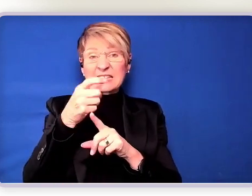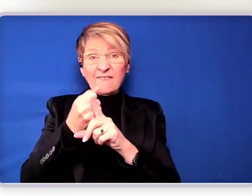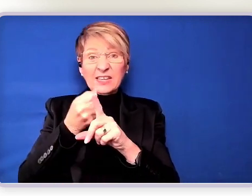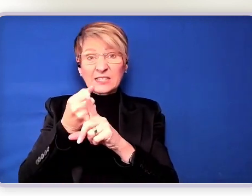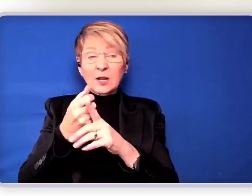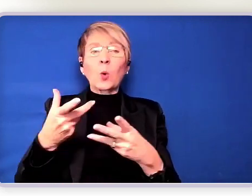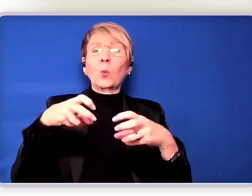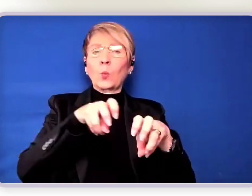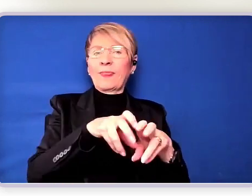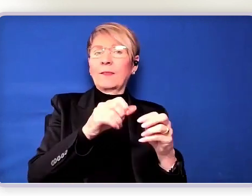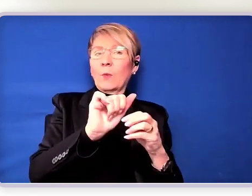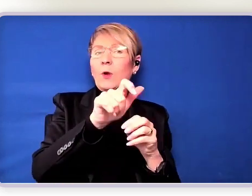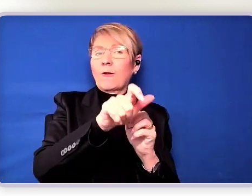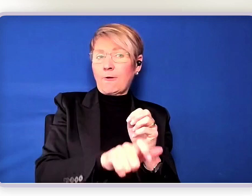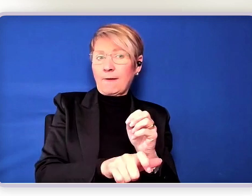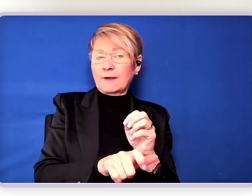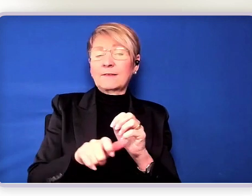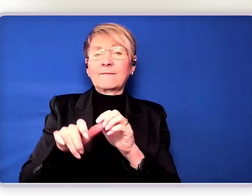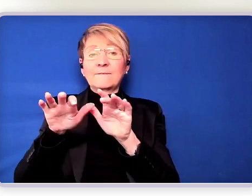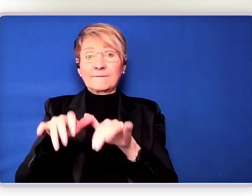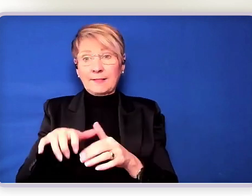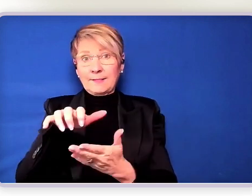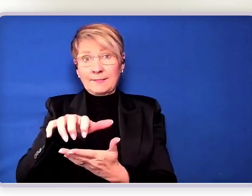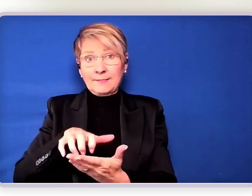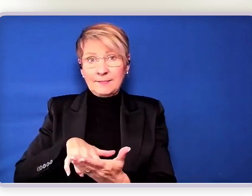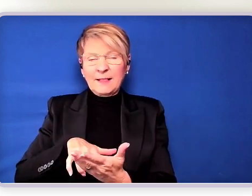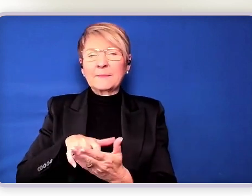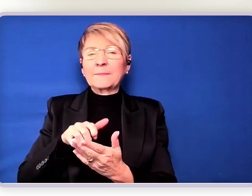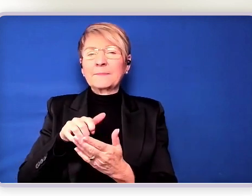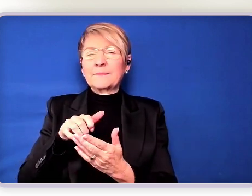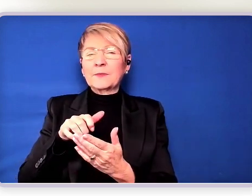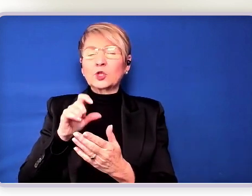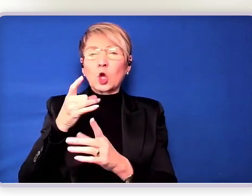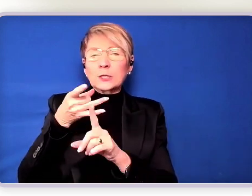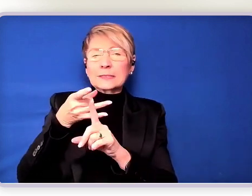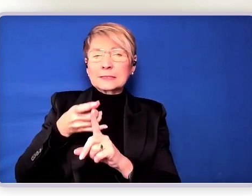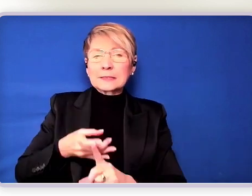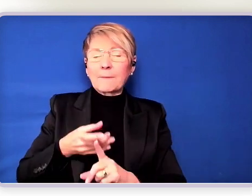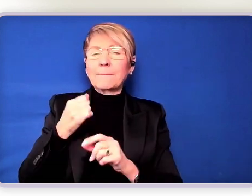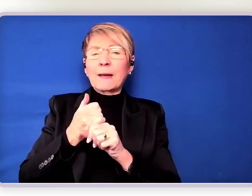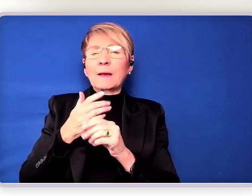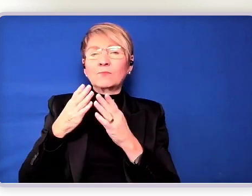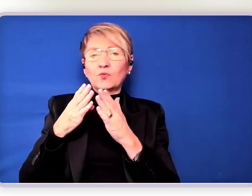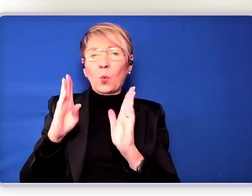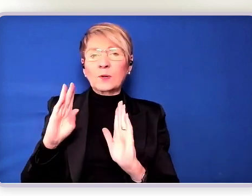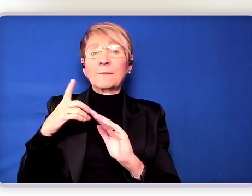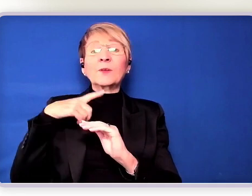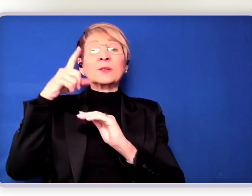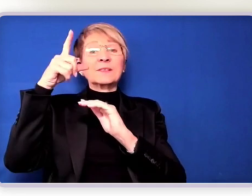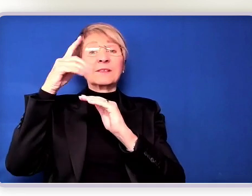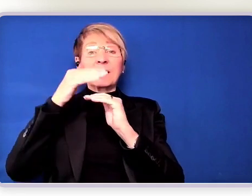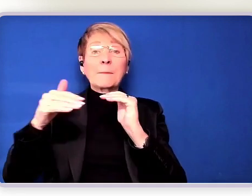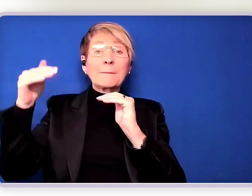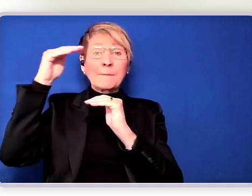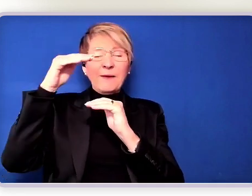broad as you possibly can, because, for example, with the Australian Human Rights Commission,